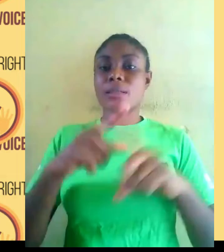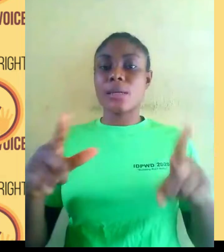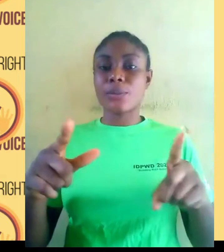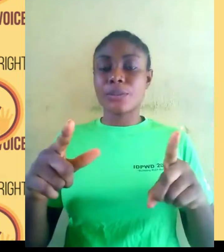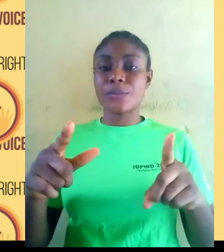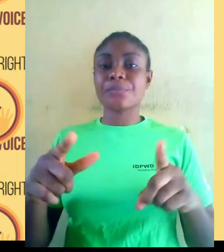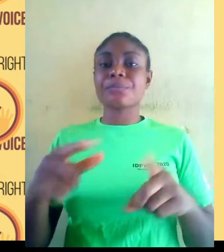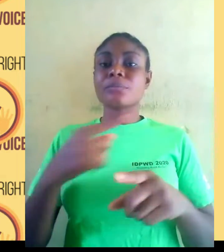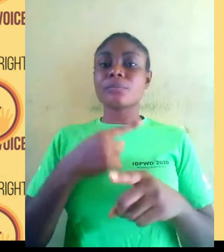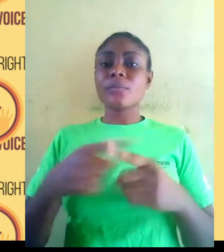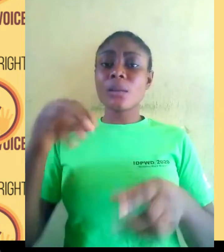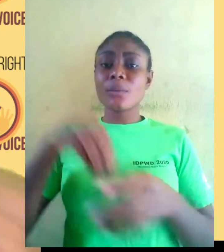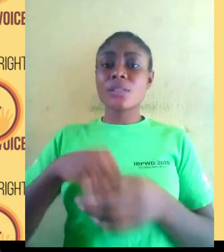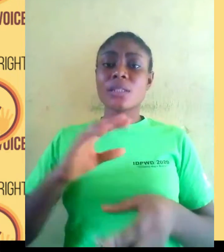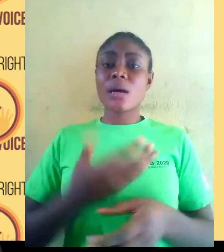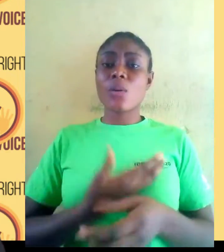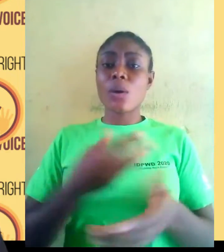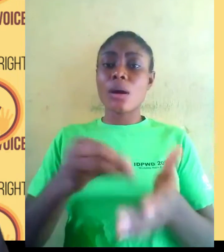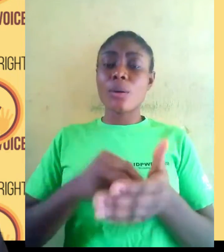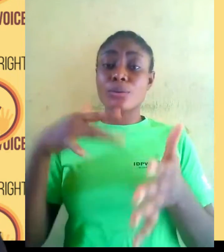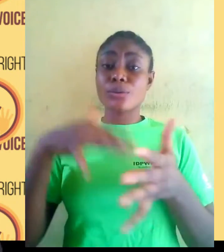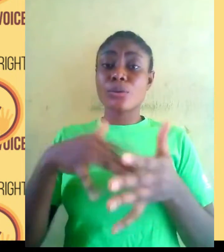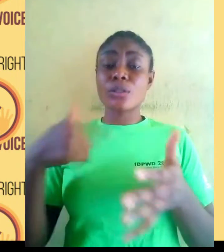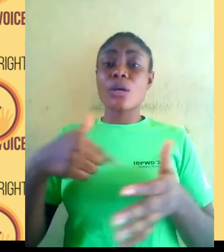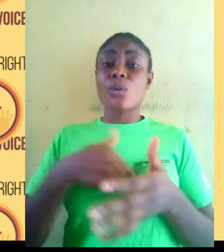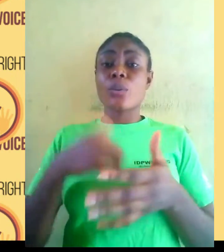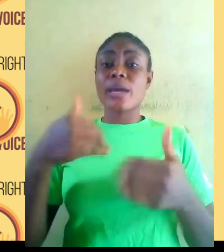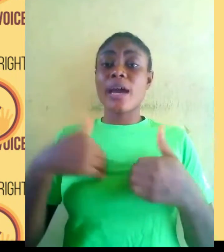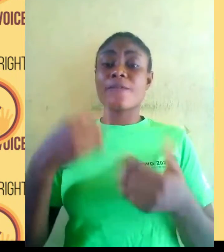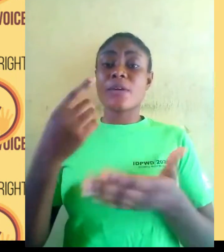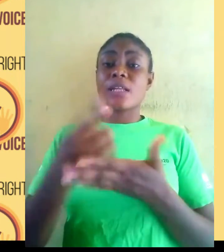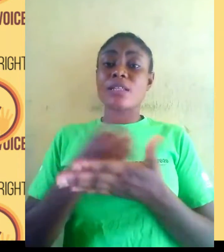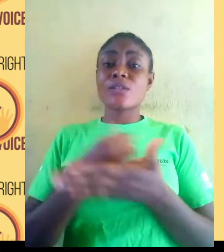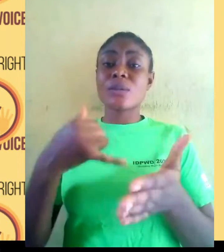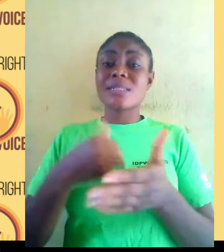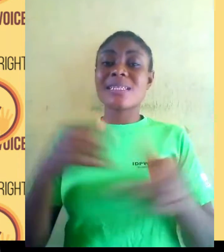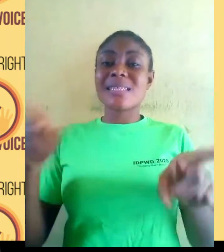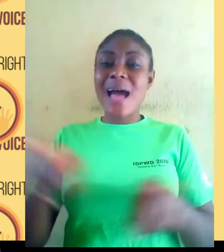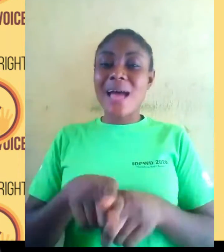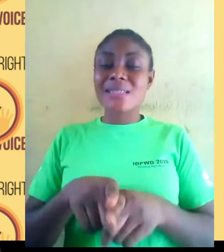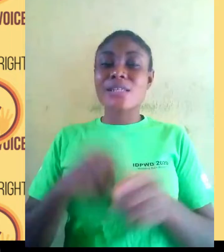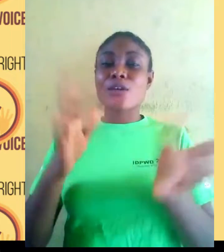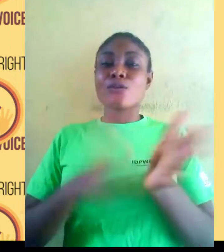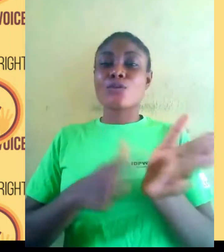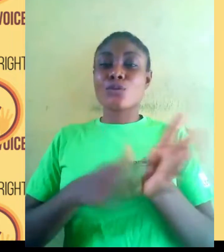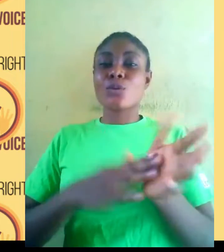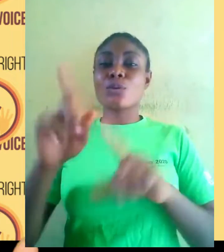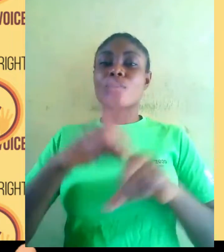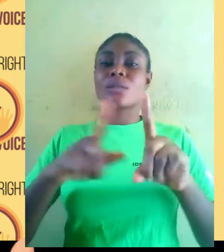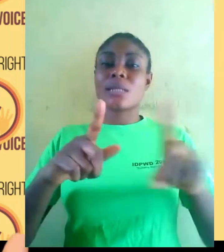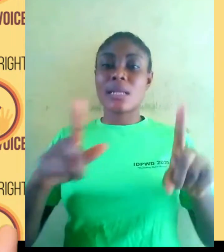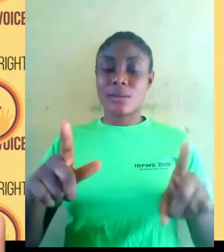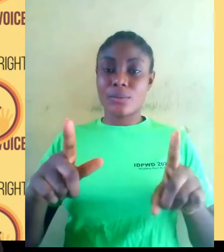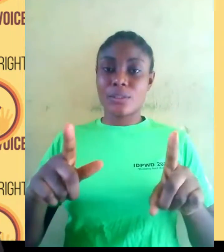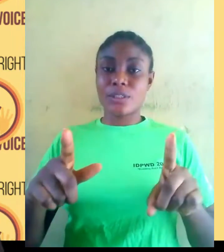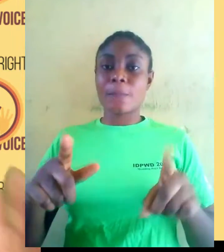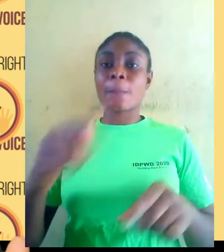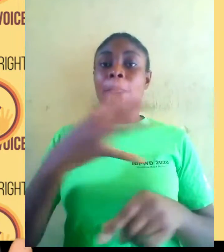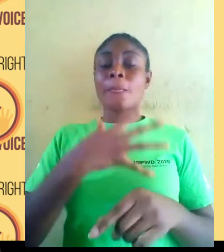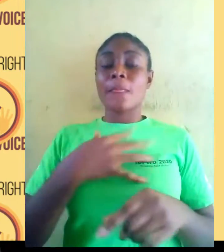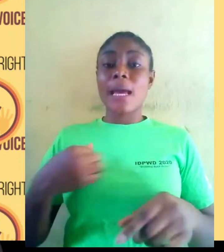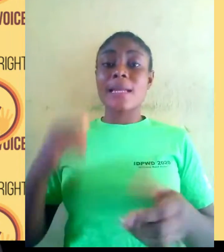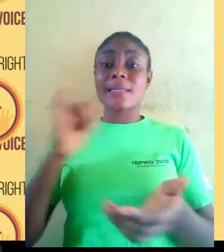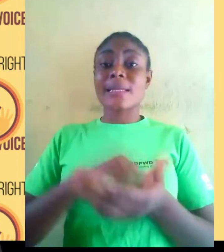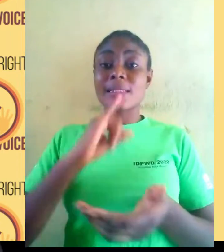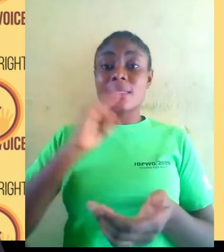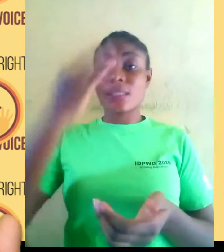to describe it as the school sign language. And that is because we want to separate that